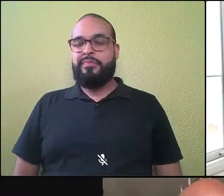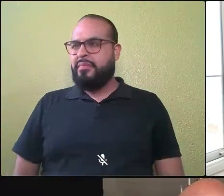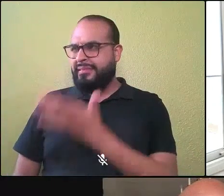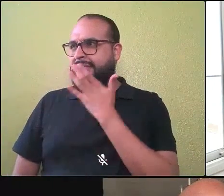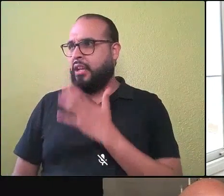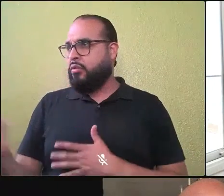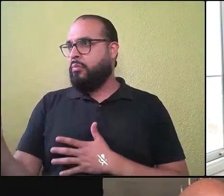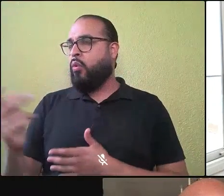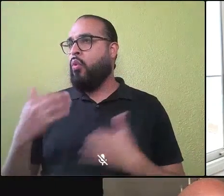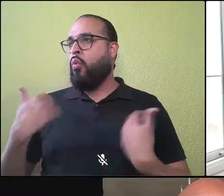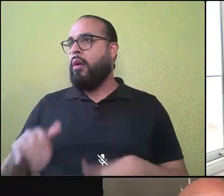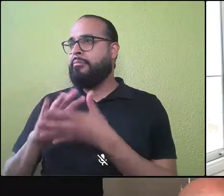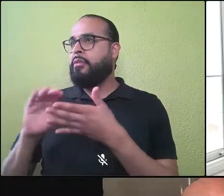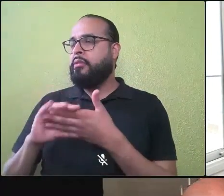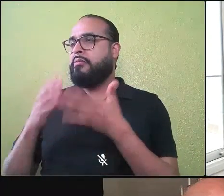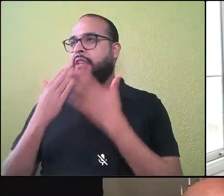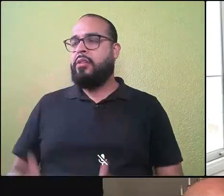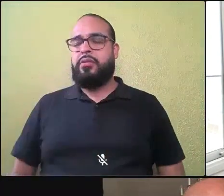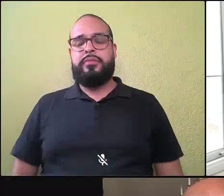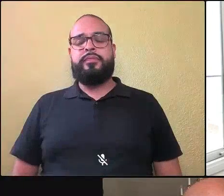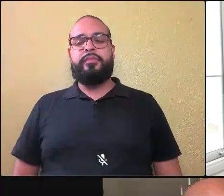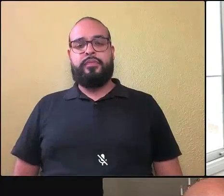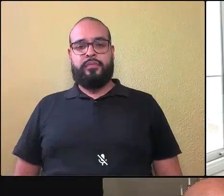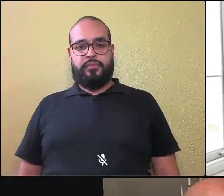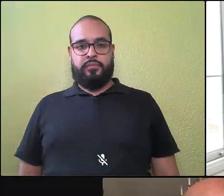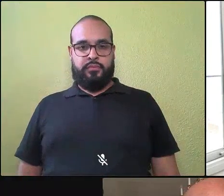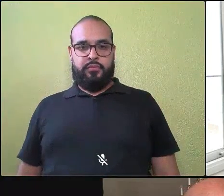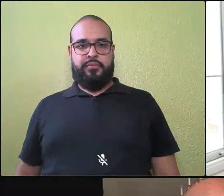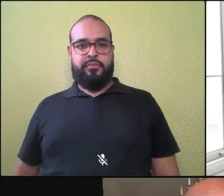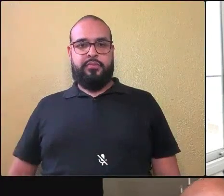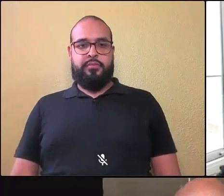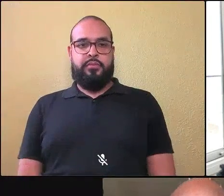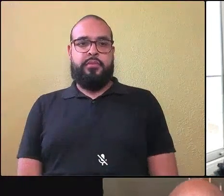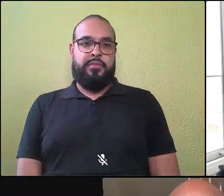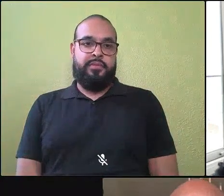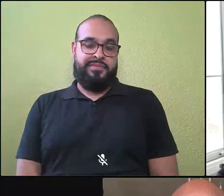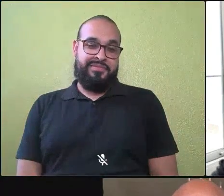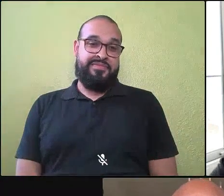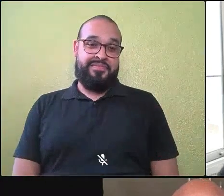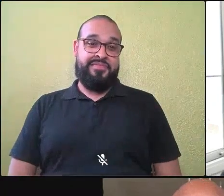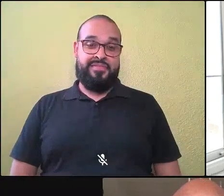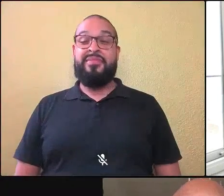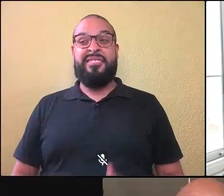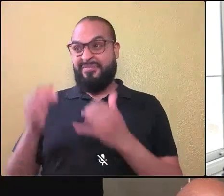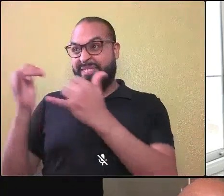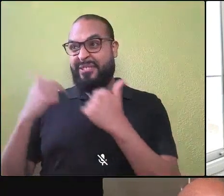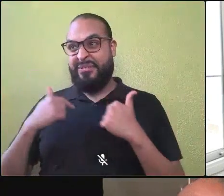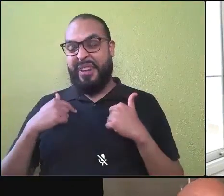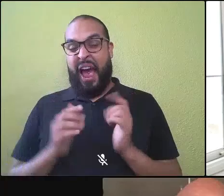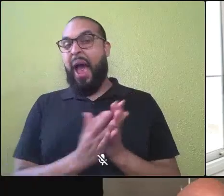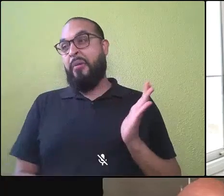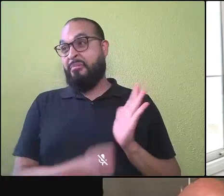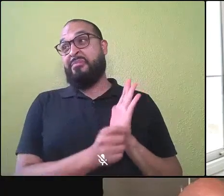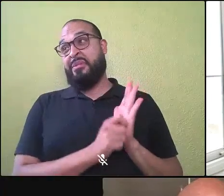I appreciate that. And yeah, I like I feel I might need to write some of these things out too, so some tips